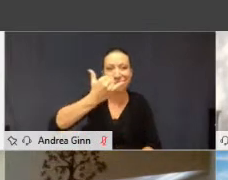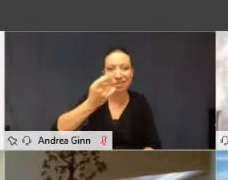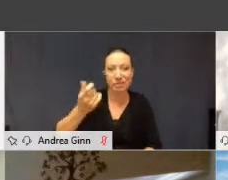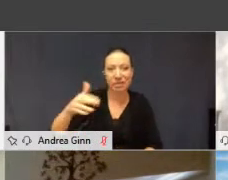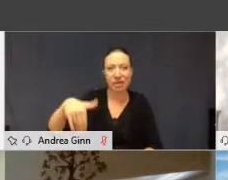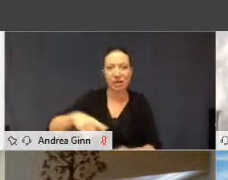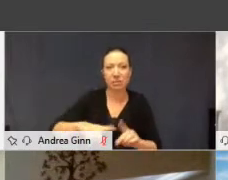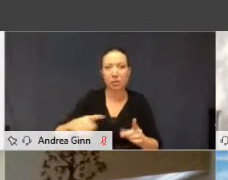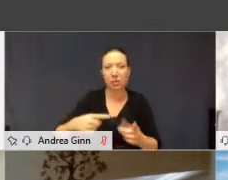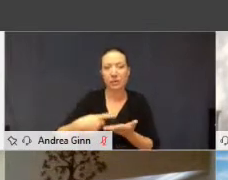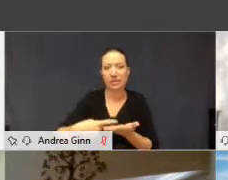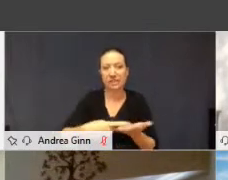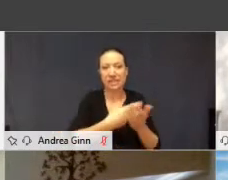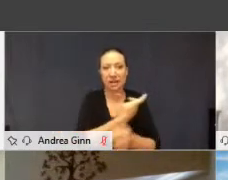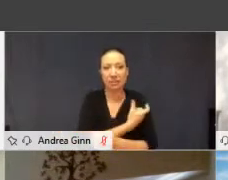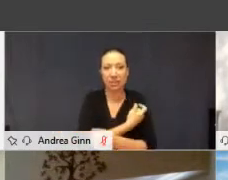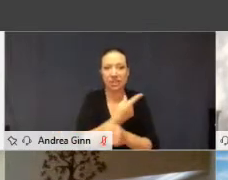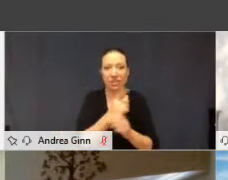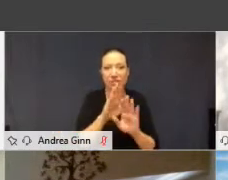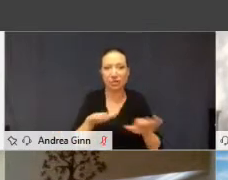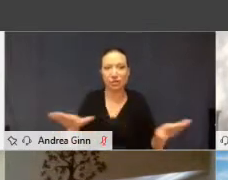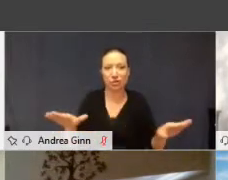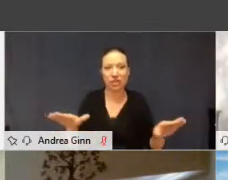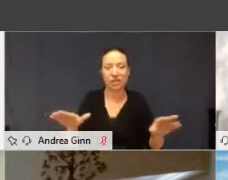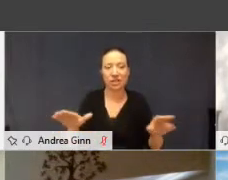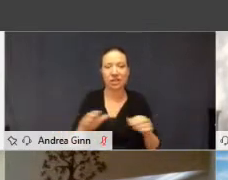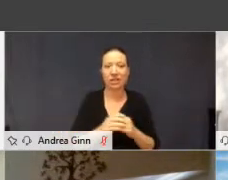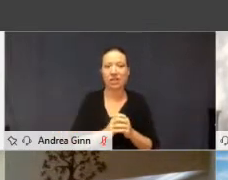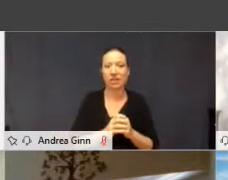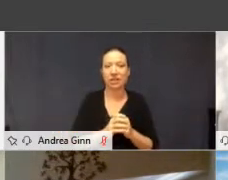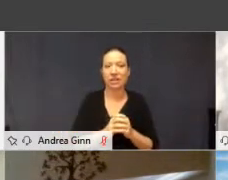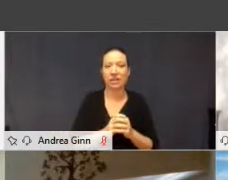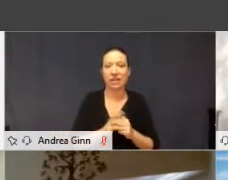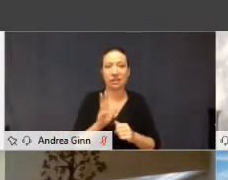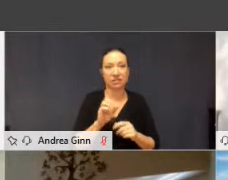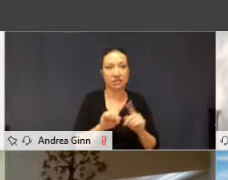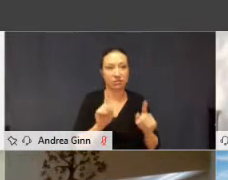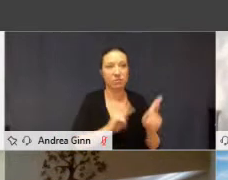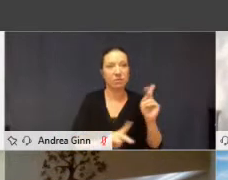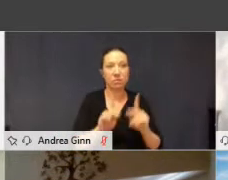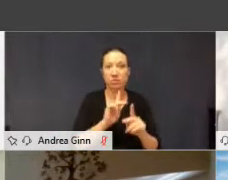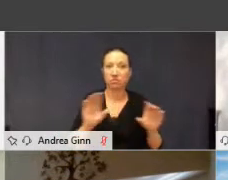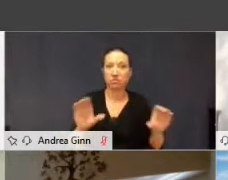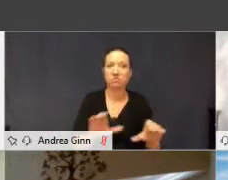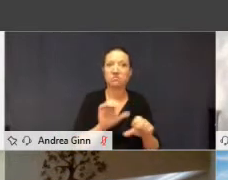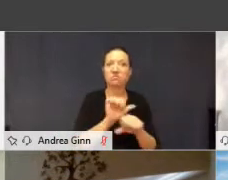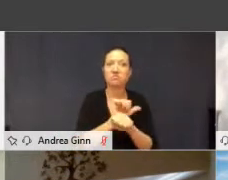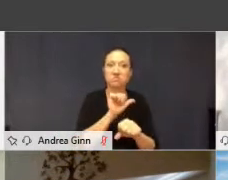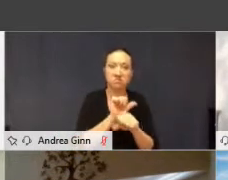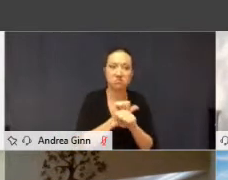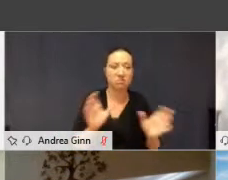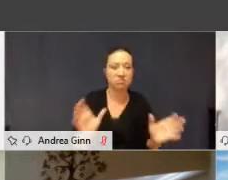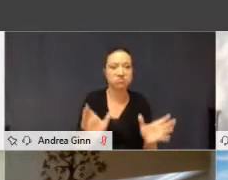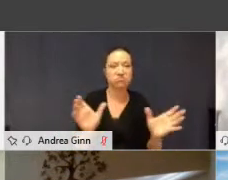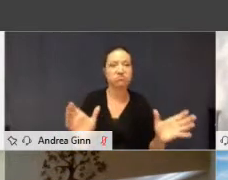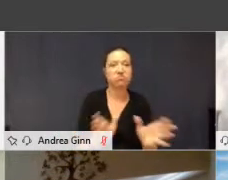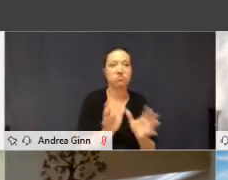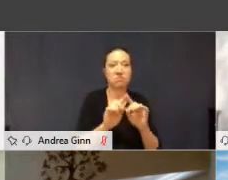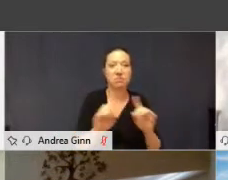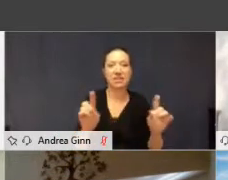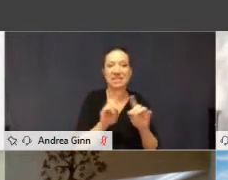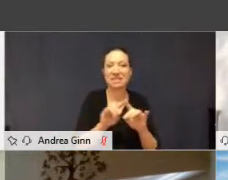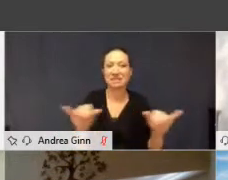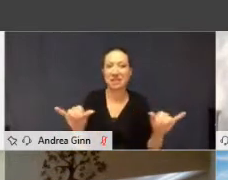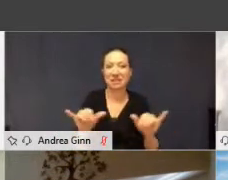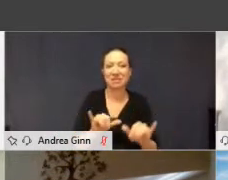children and what a great job individuals are trying to do. But nonetheless, I thought, well, this is a classic example.